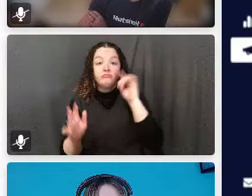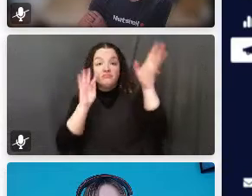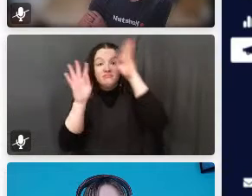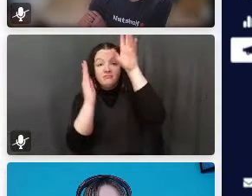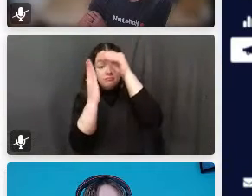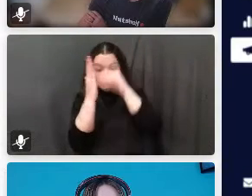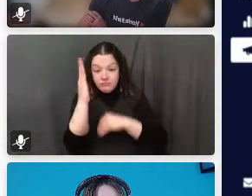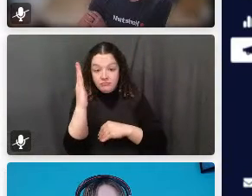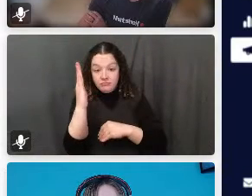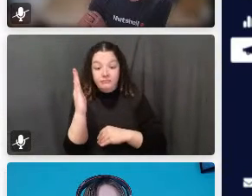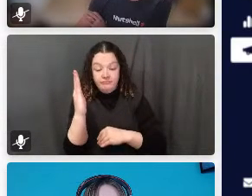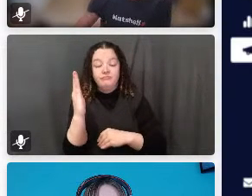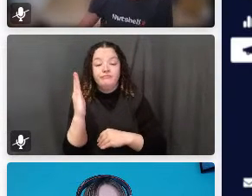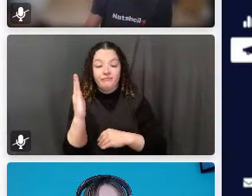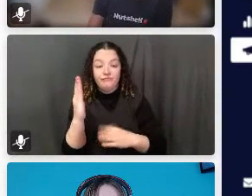And